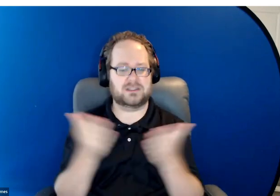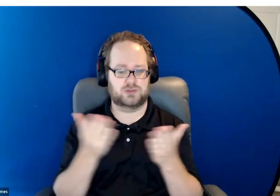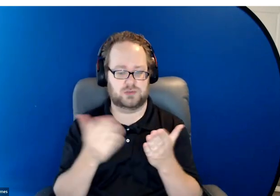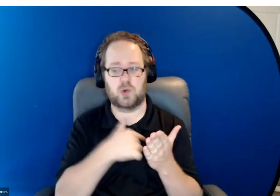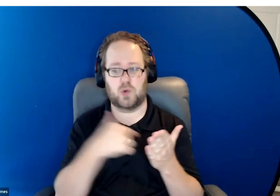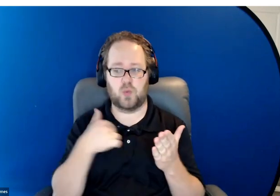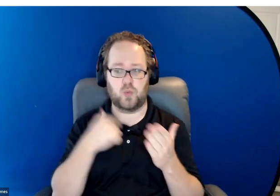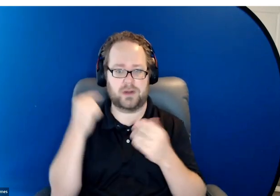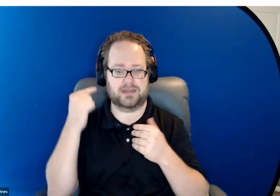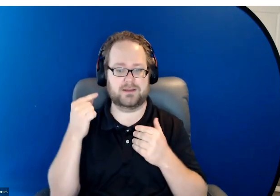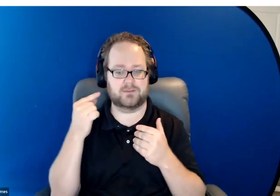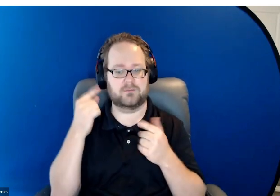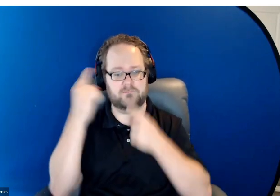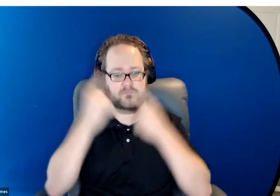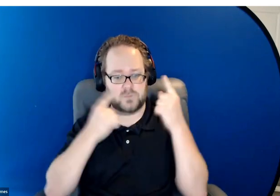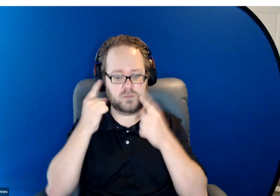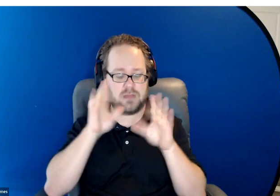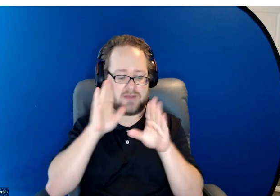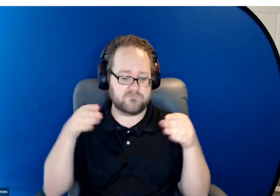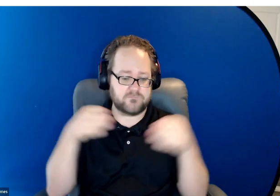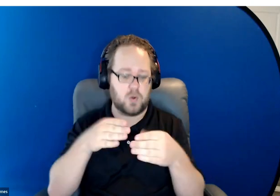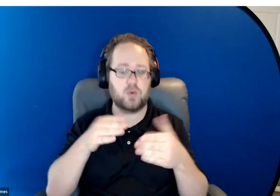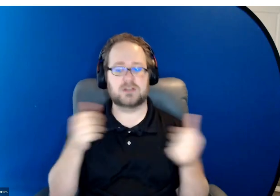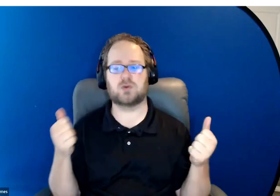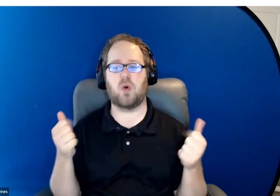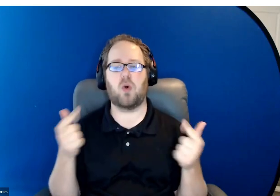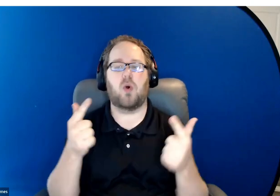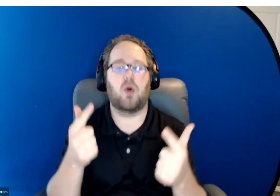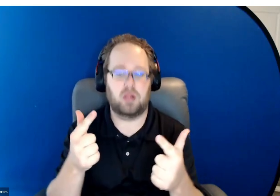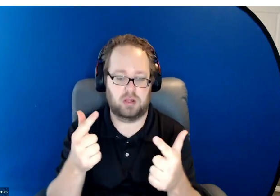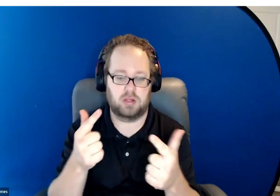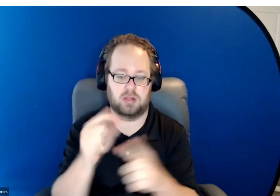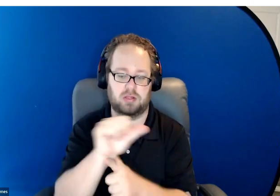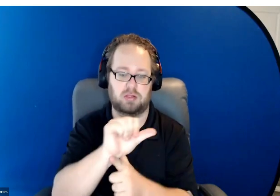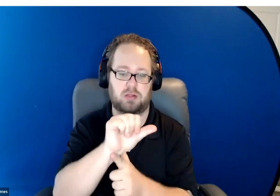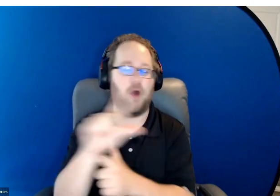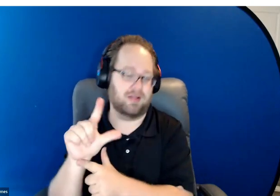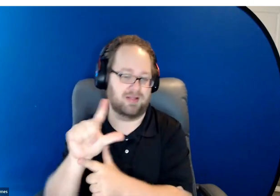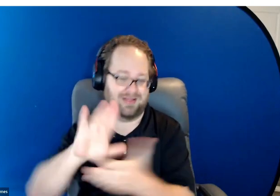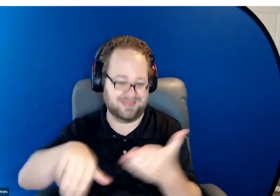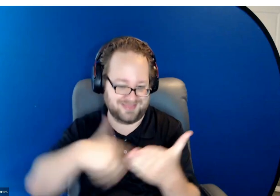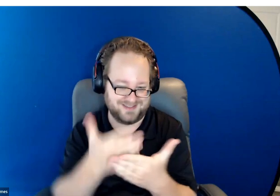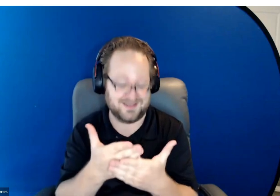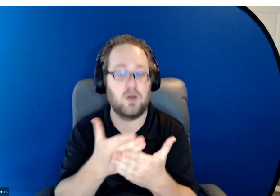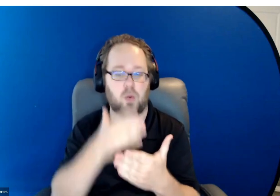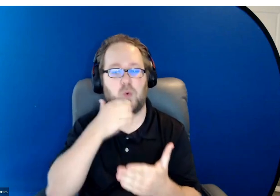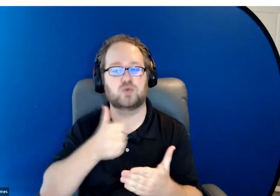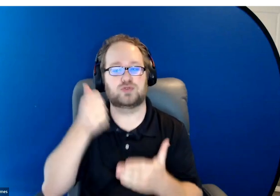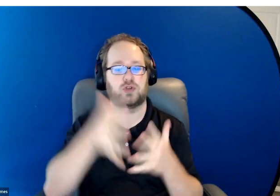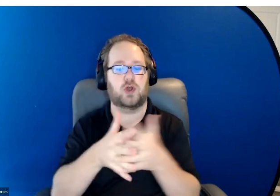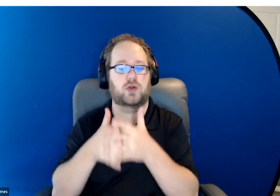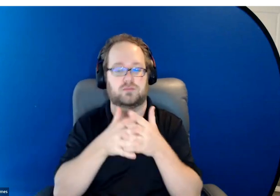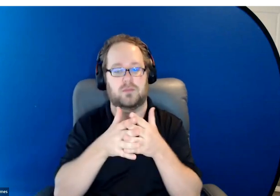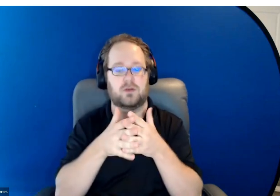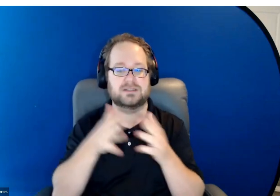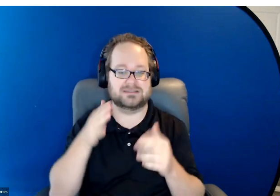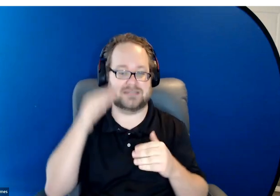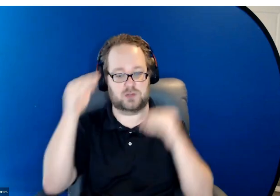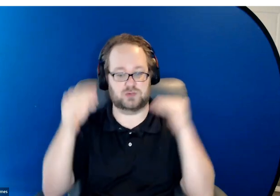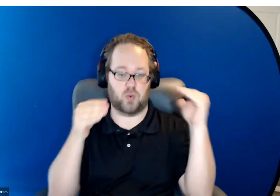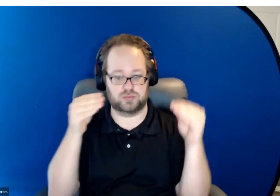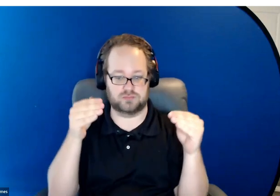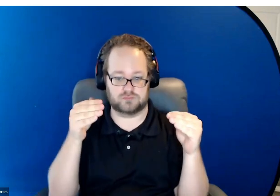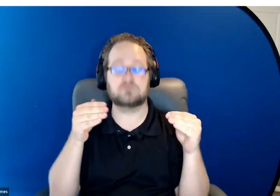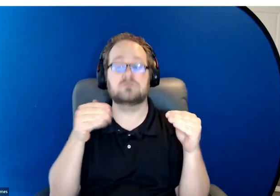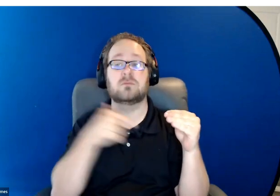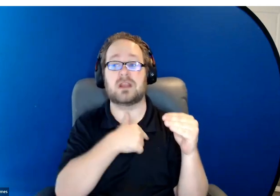the needs of all older adults. All means all. And that includes identifying barriers that older adults with